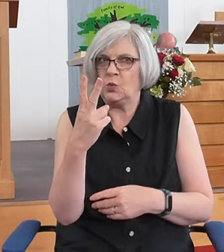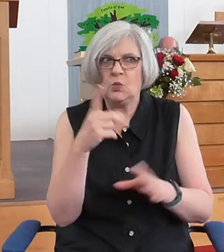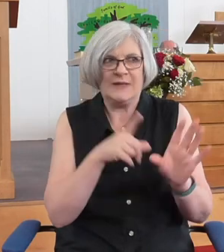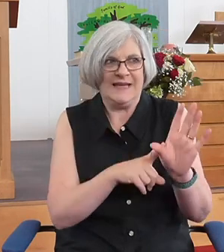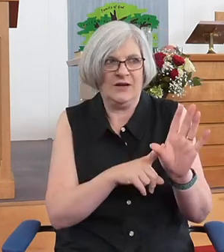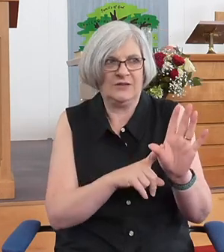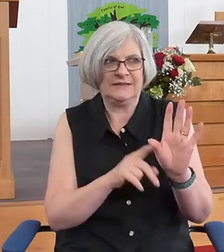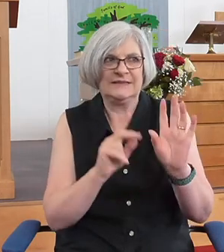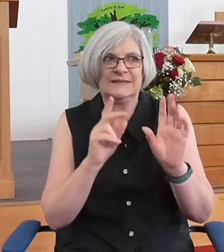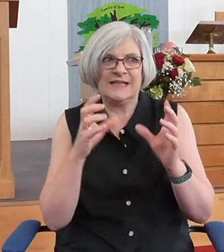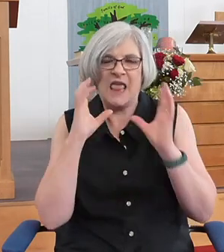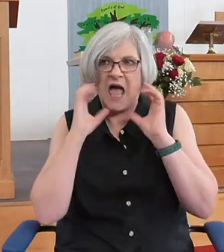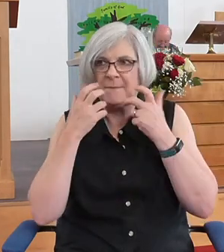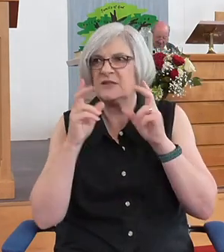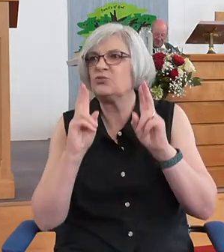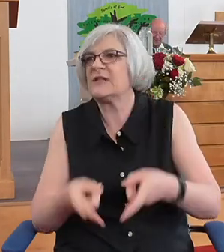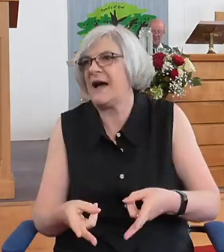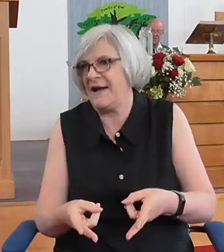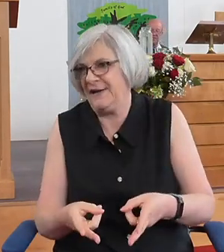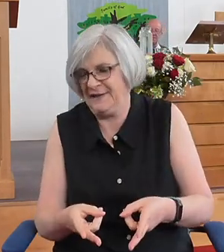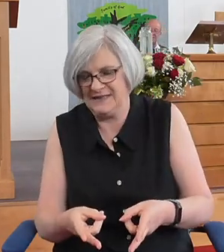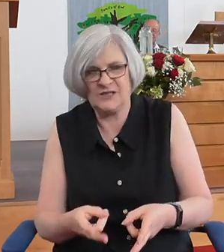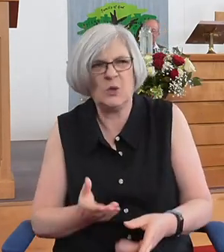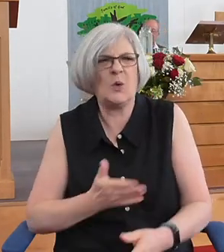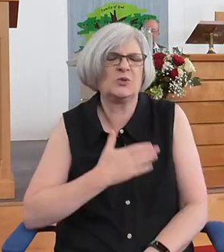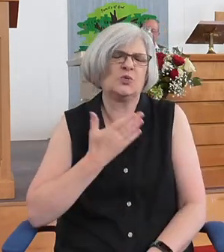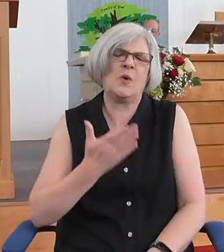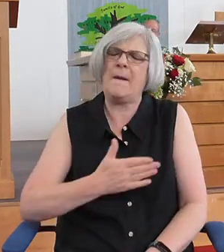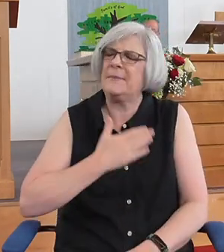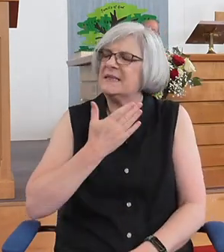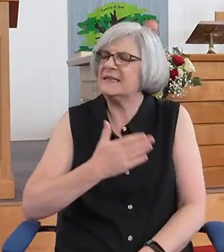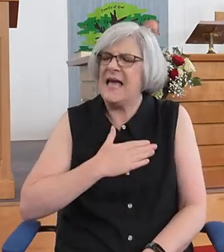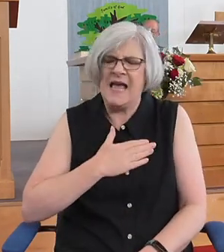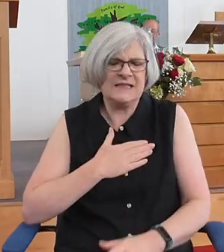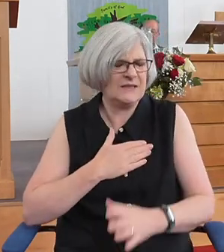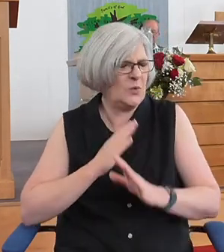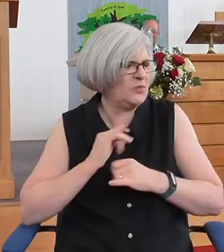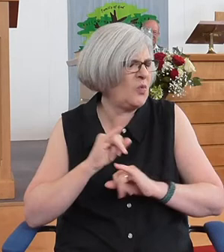died, and I was really, really upset about it. I was distraught,